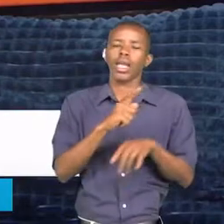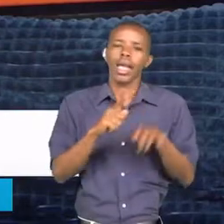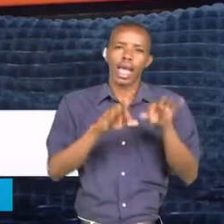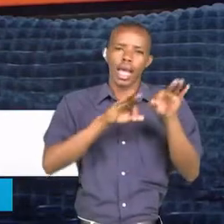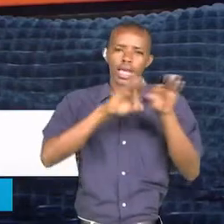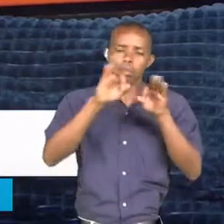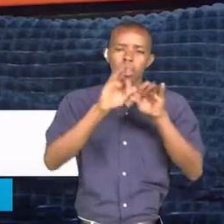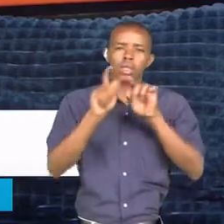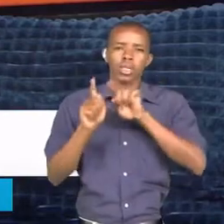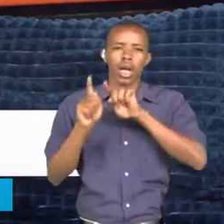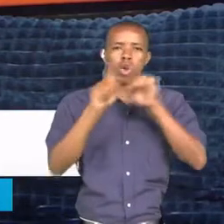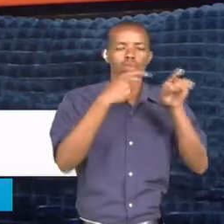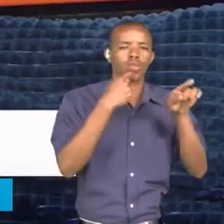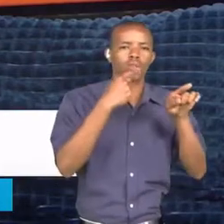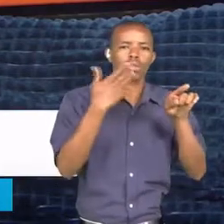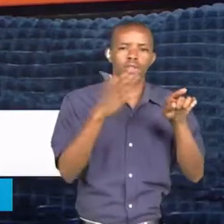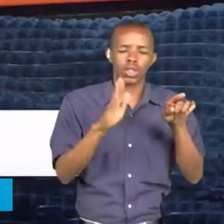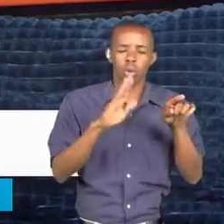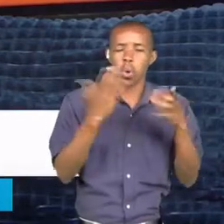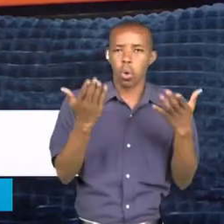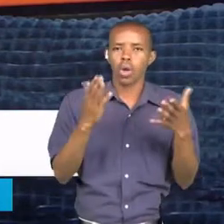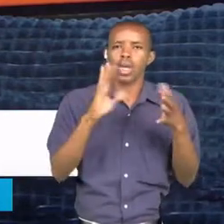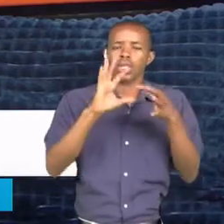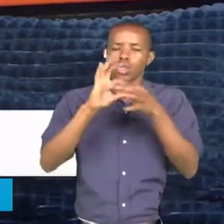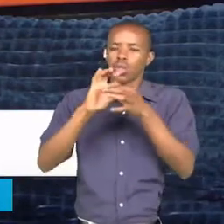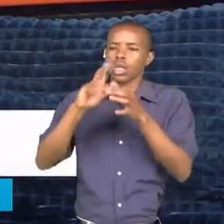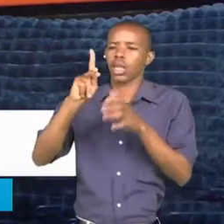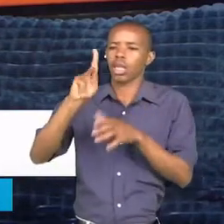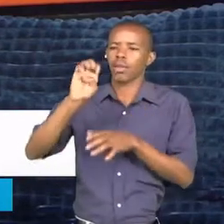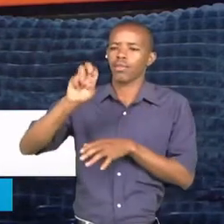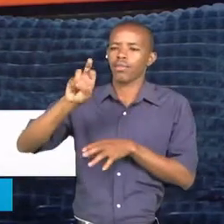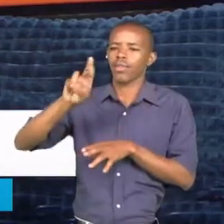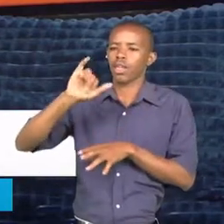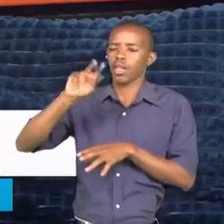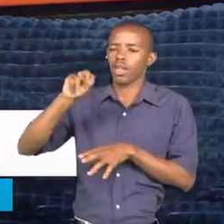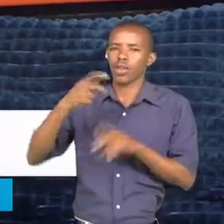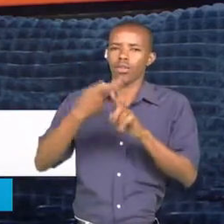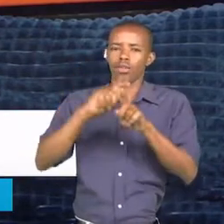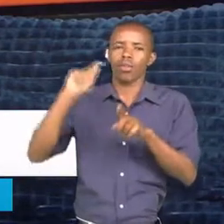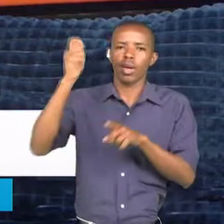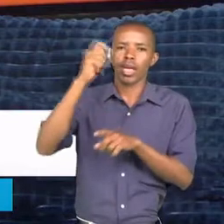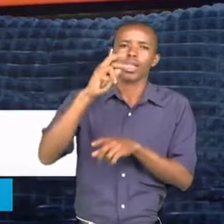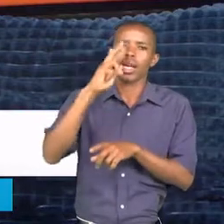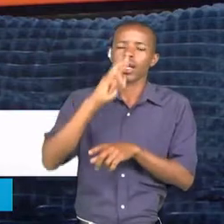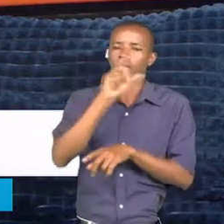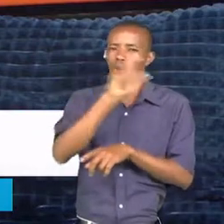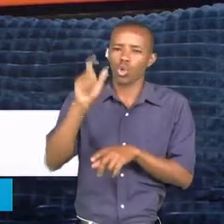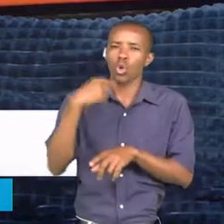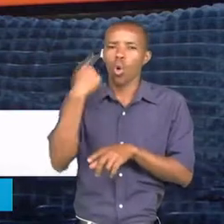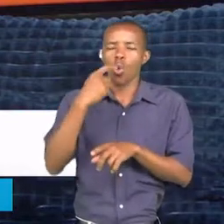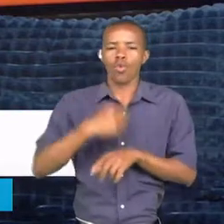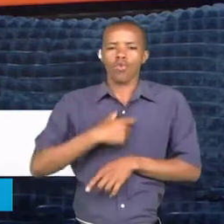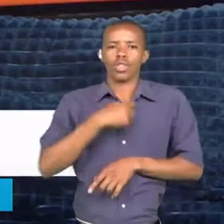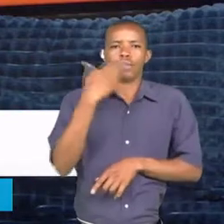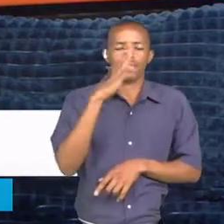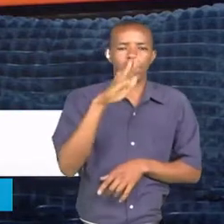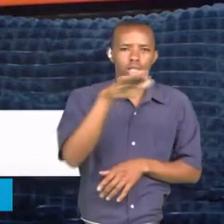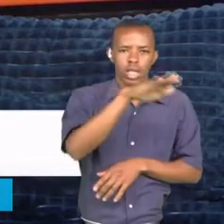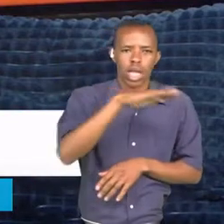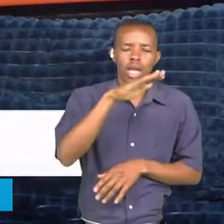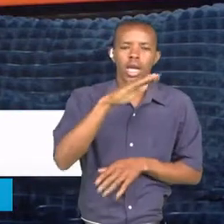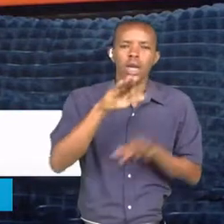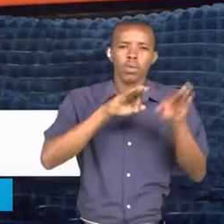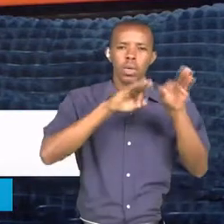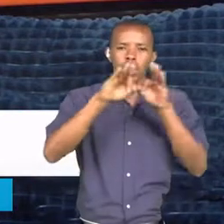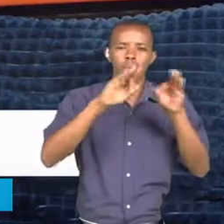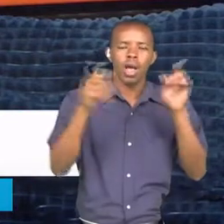going to Turkana or something. But of course, he'll be joined by Calvin Kiprono from the Kajariko Society, who have been on the ground to now tell us more about